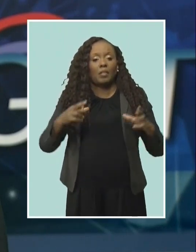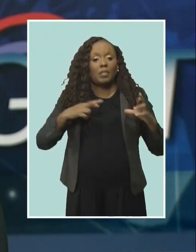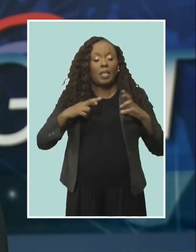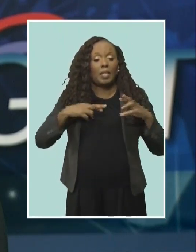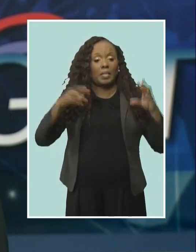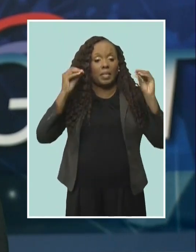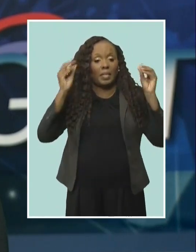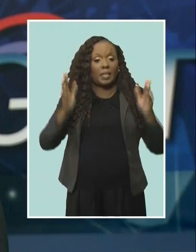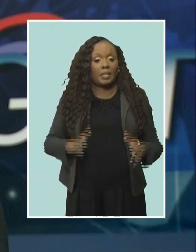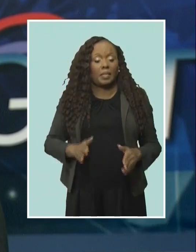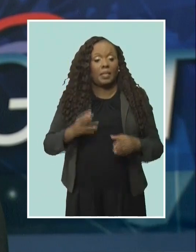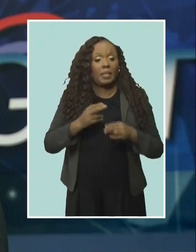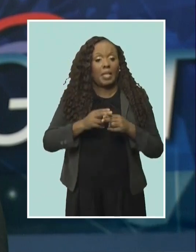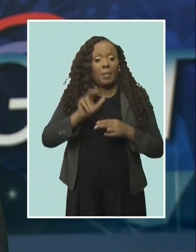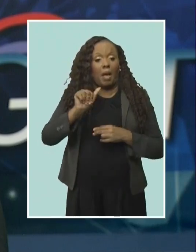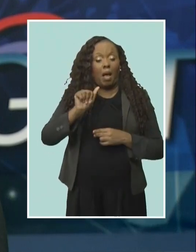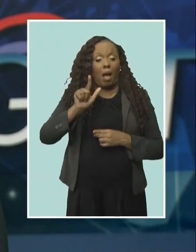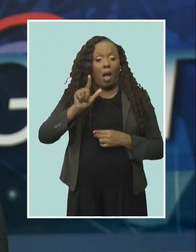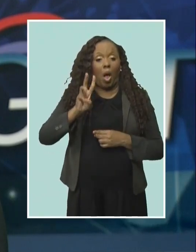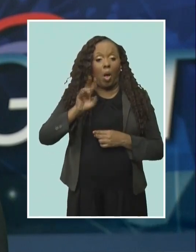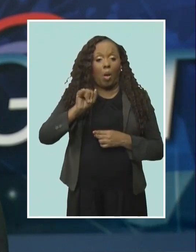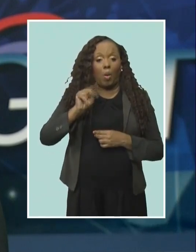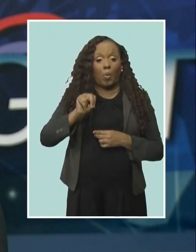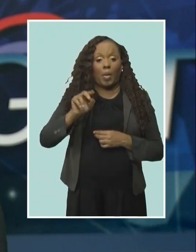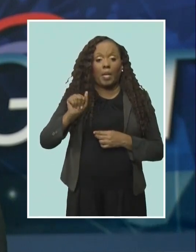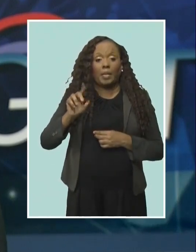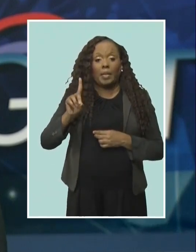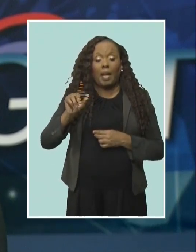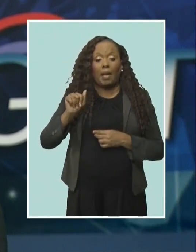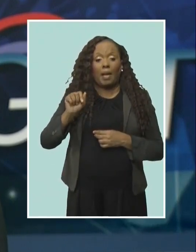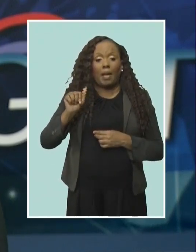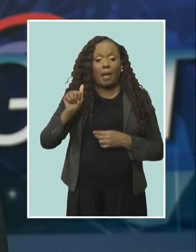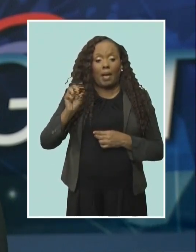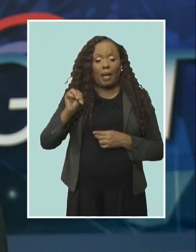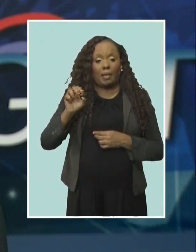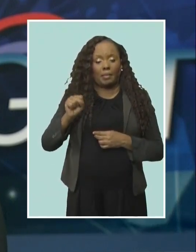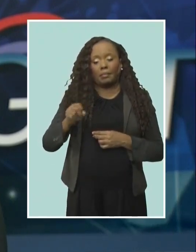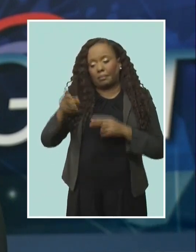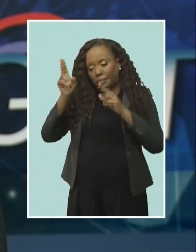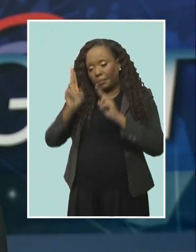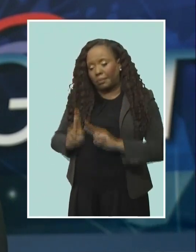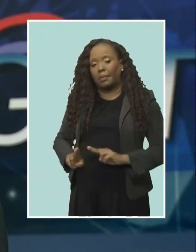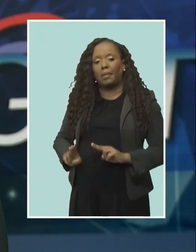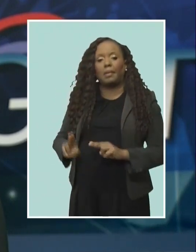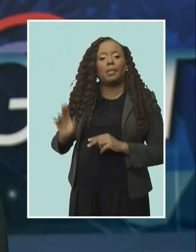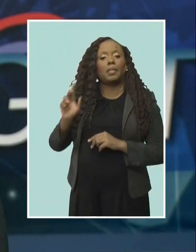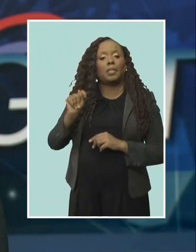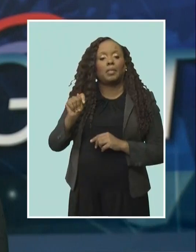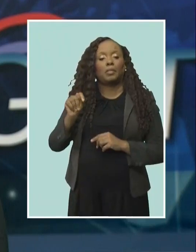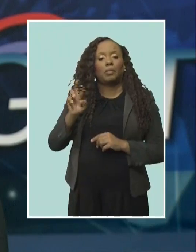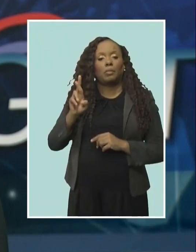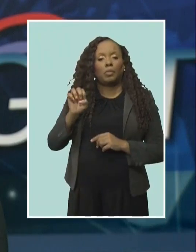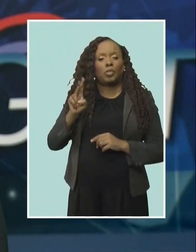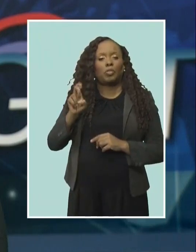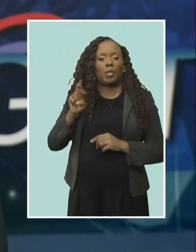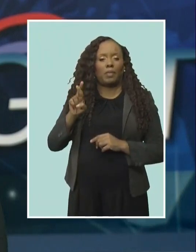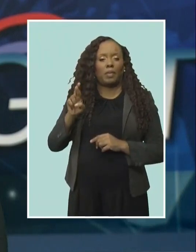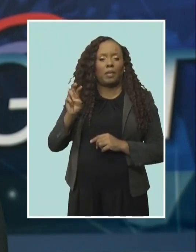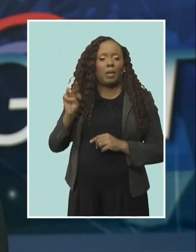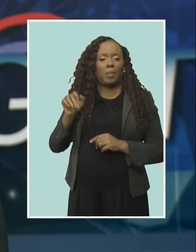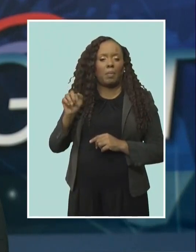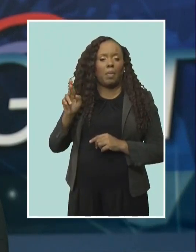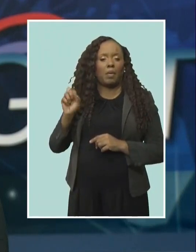Meanwhile, retired educator Alwyn Adams has also paid tribute to the late historian. Mr. Adams describes the